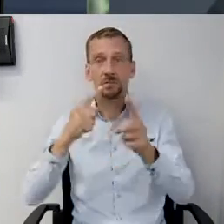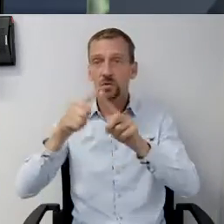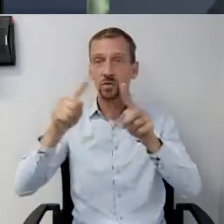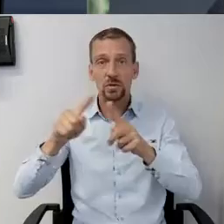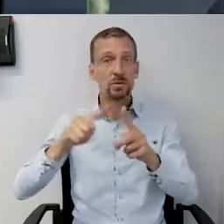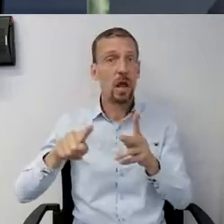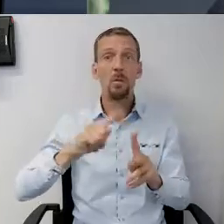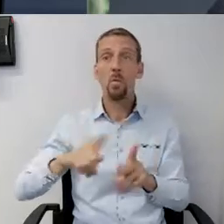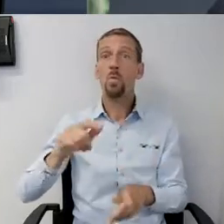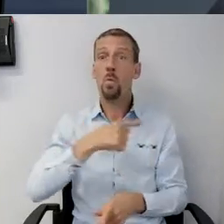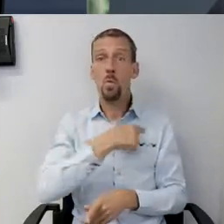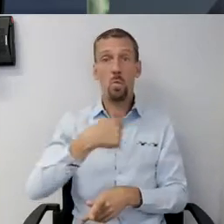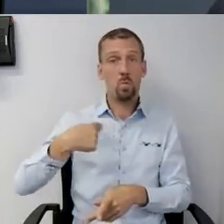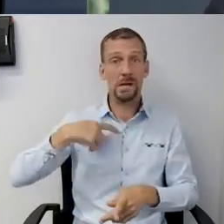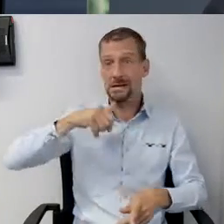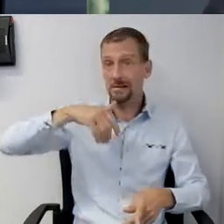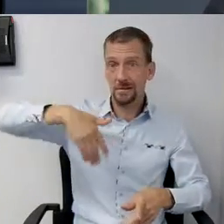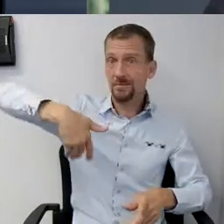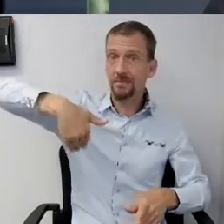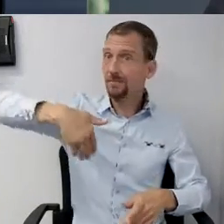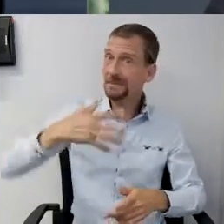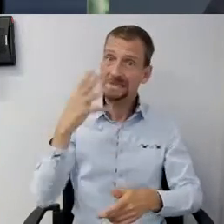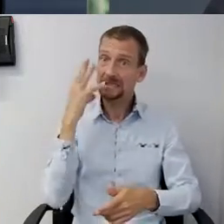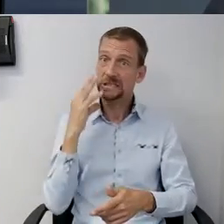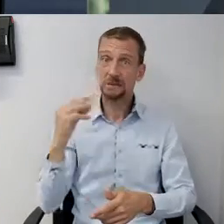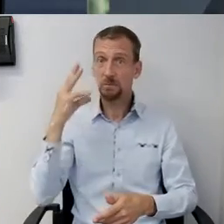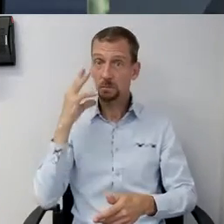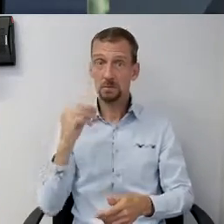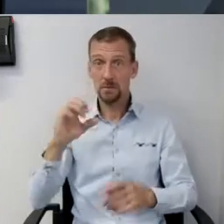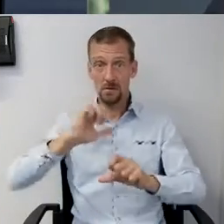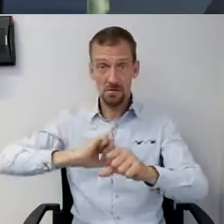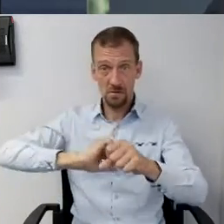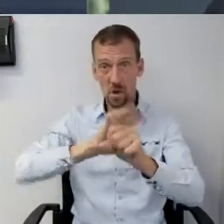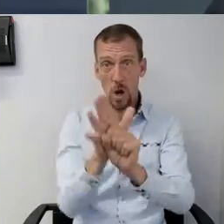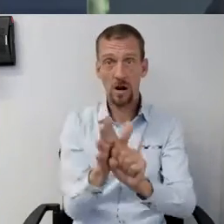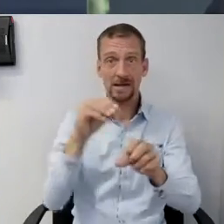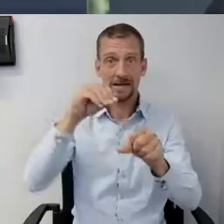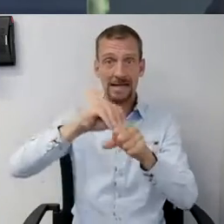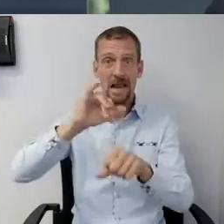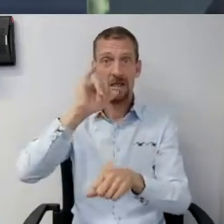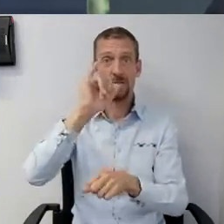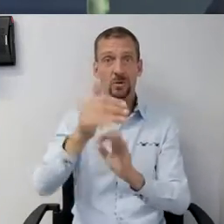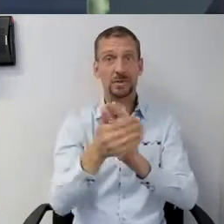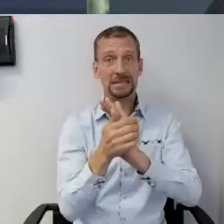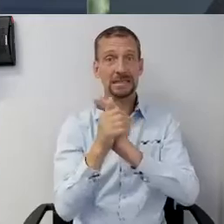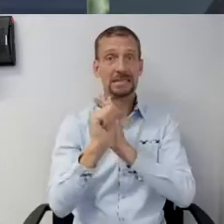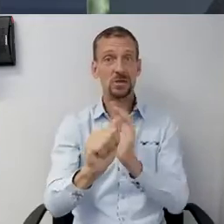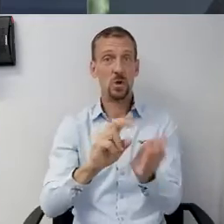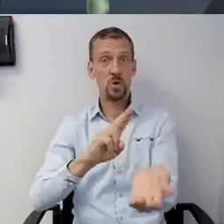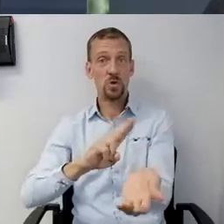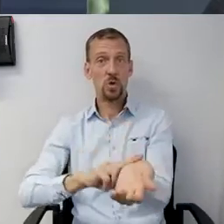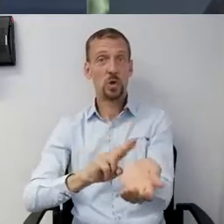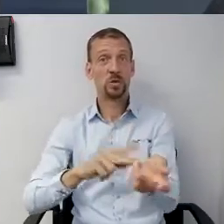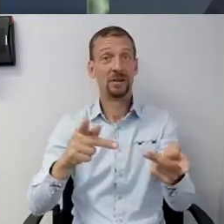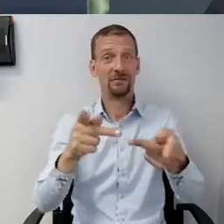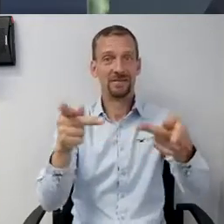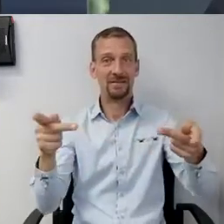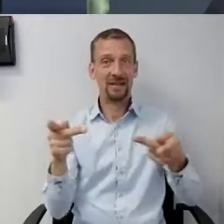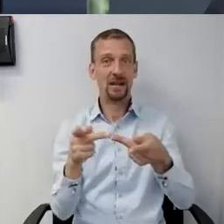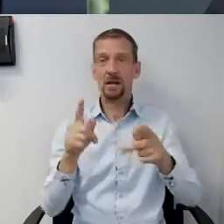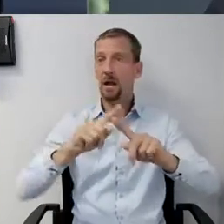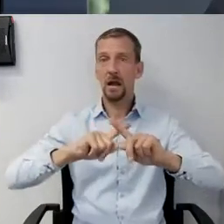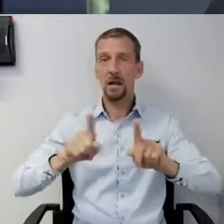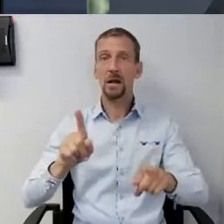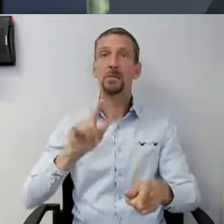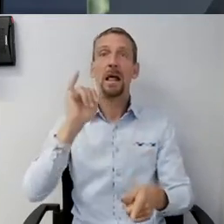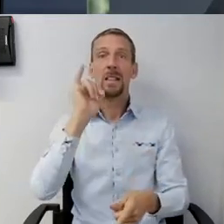not experienced any outbreak of the virus in either of those skilled nursing facilities, but unfortunately